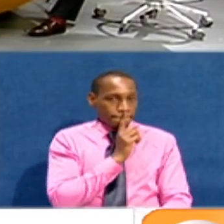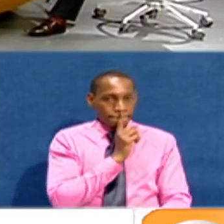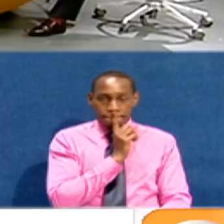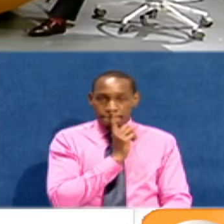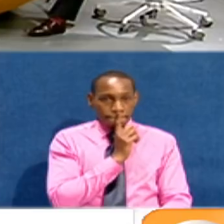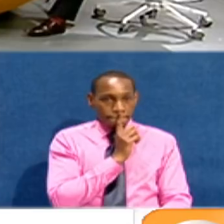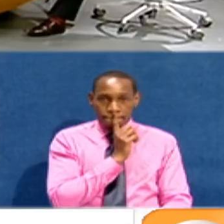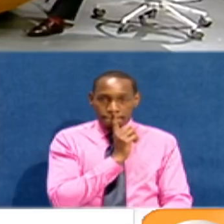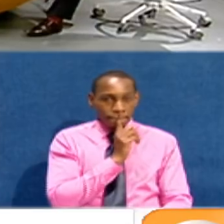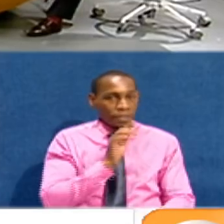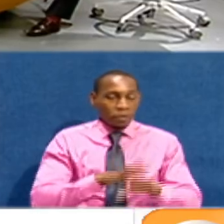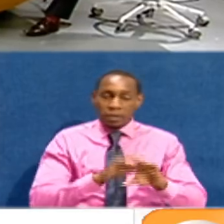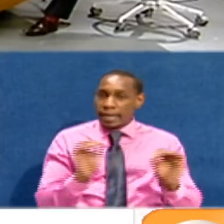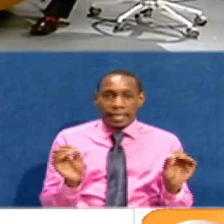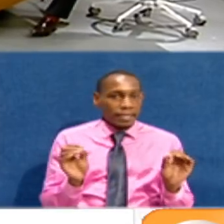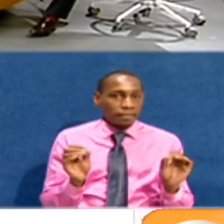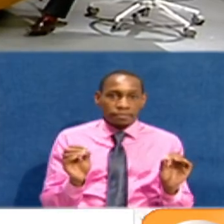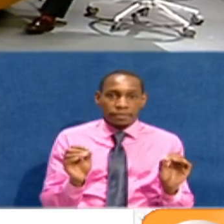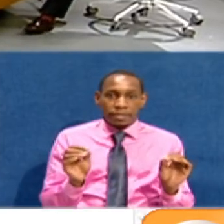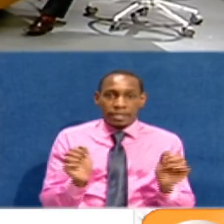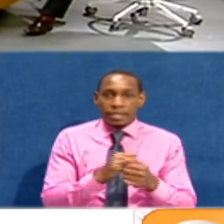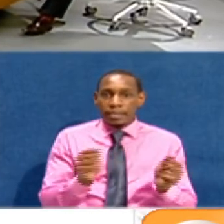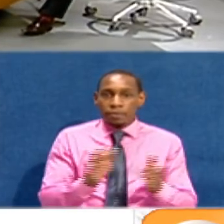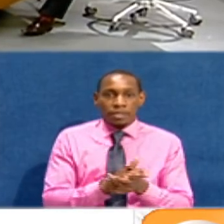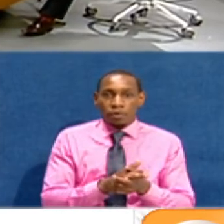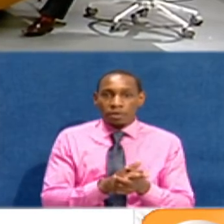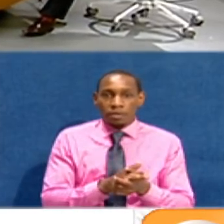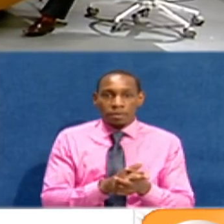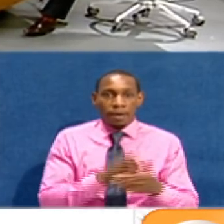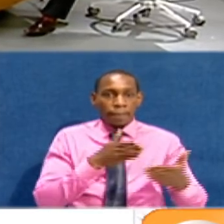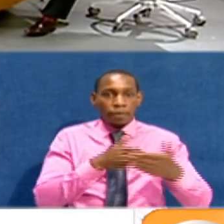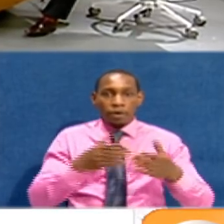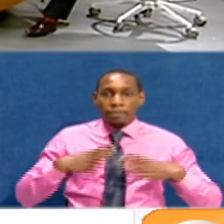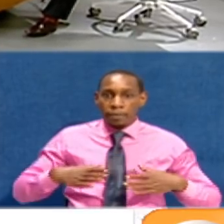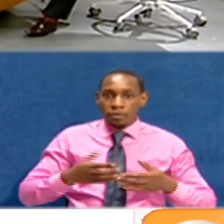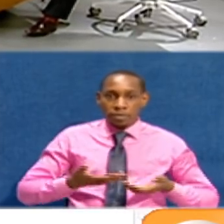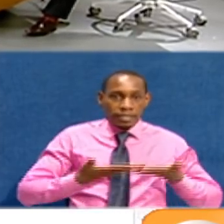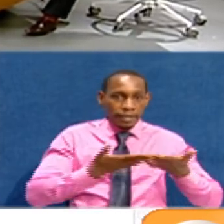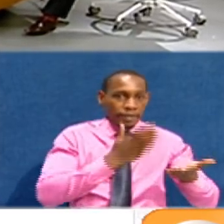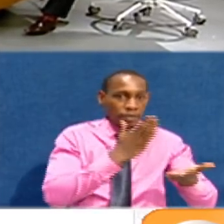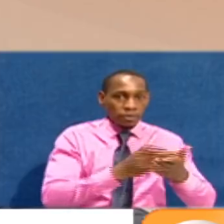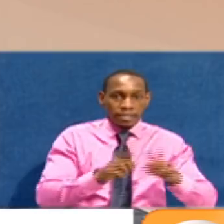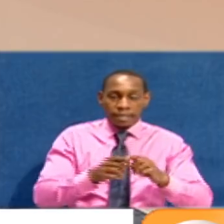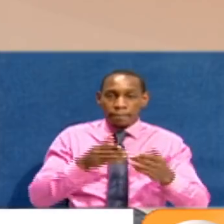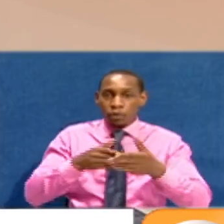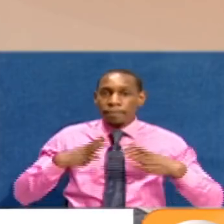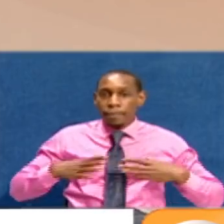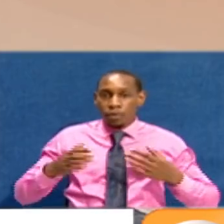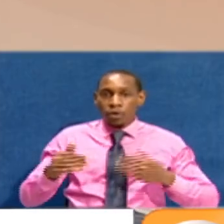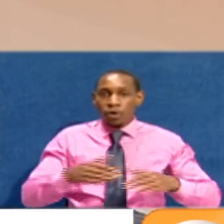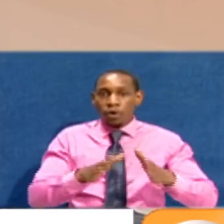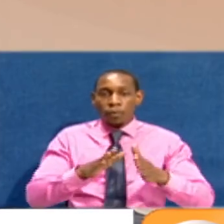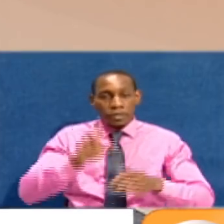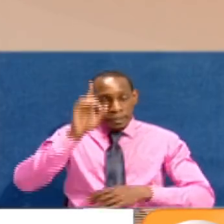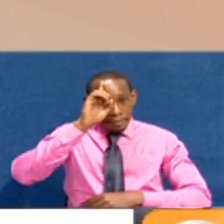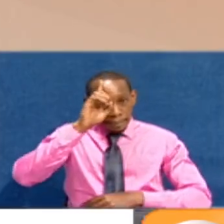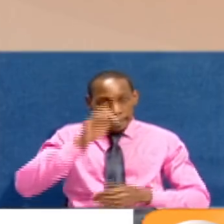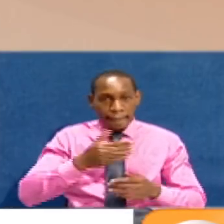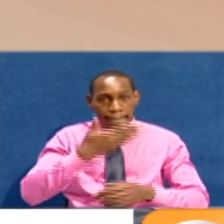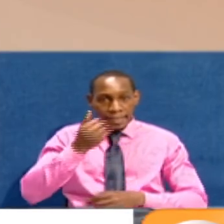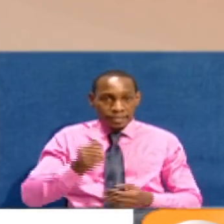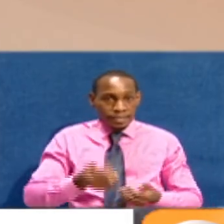silent, unfortunately, you cannot deny people both. You cannot deny them the truth and deny them an opportunity to